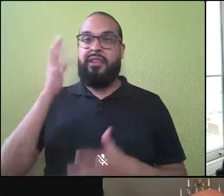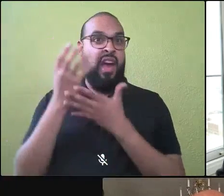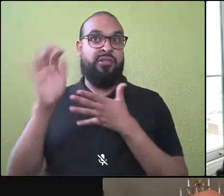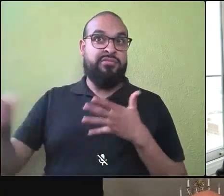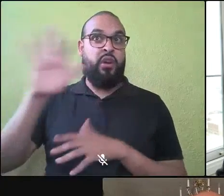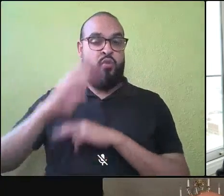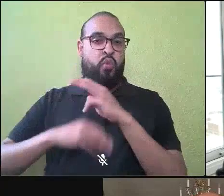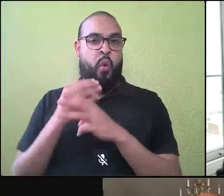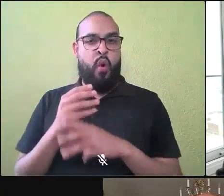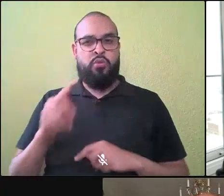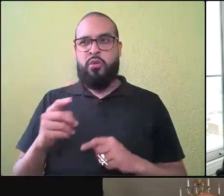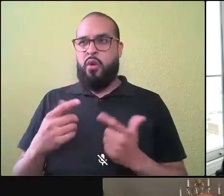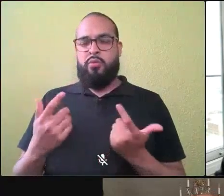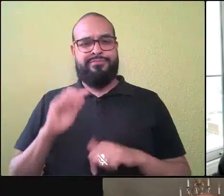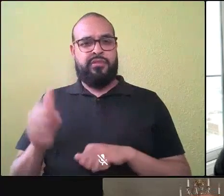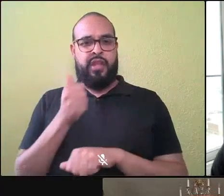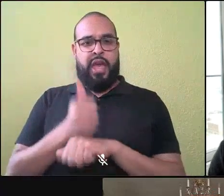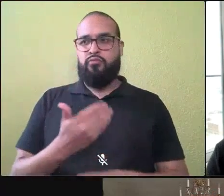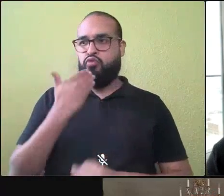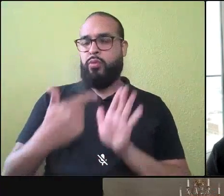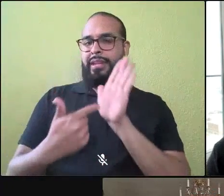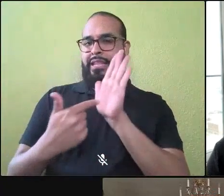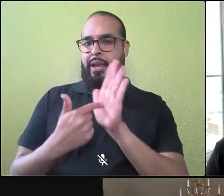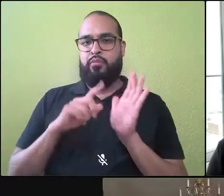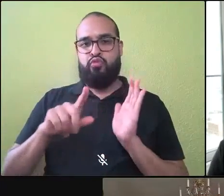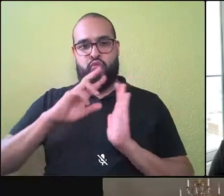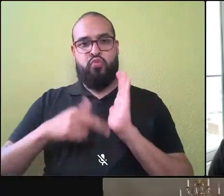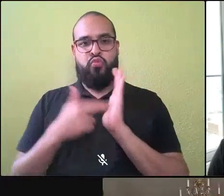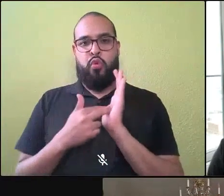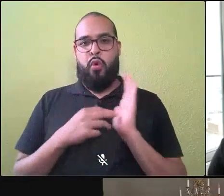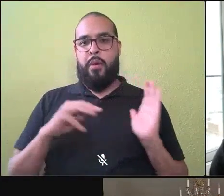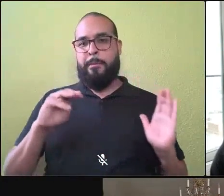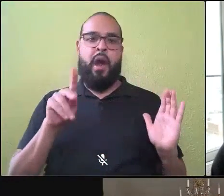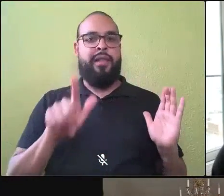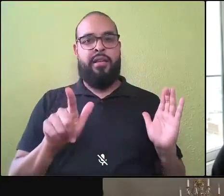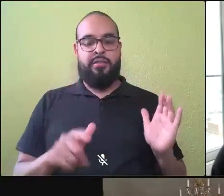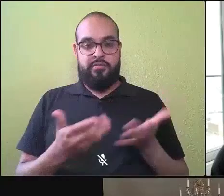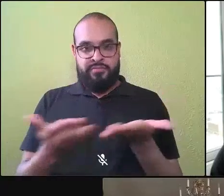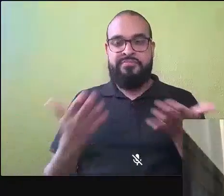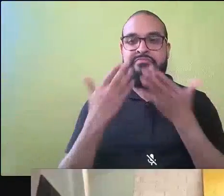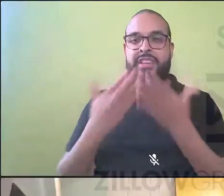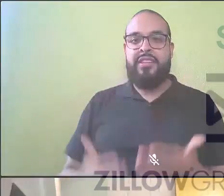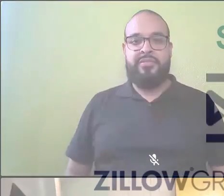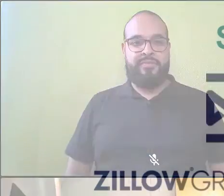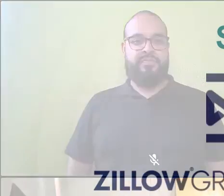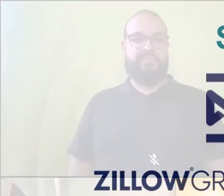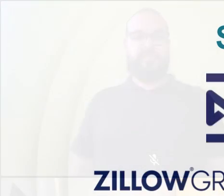you. Thank you, man. It's great stuff, man. All right, appreciate it. All right, see y'all. Take care.